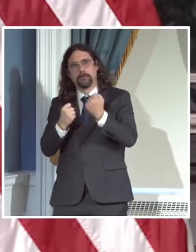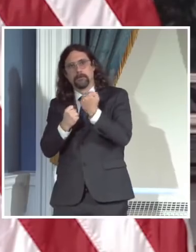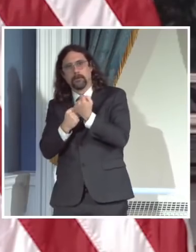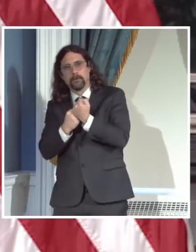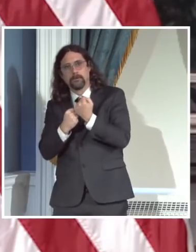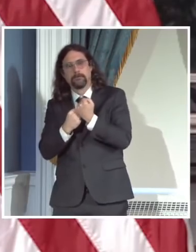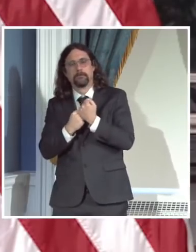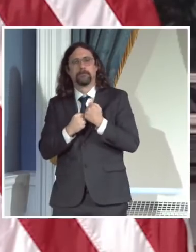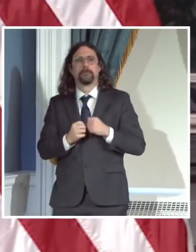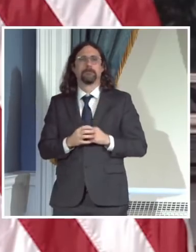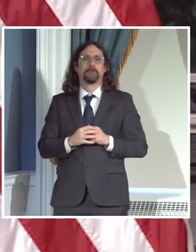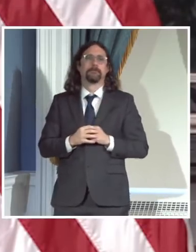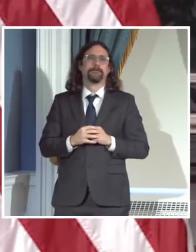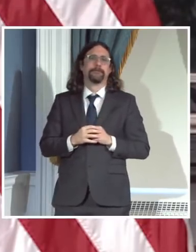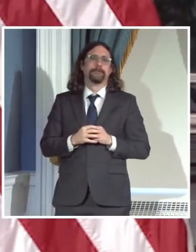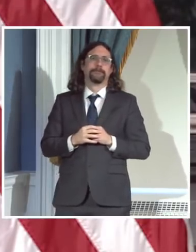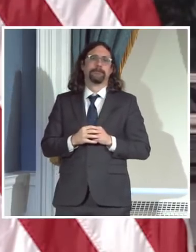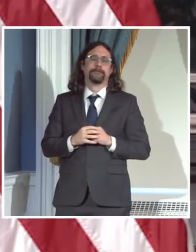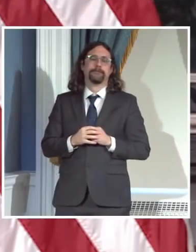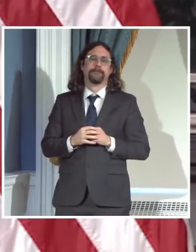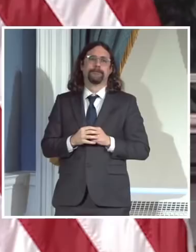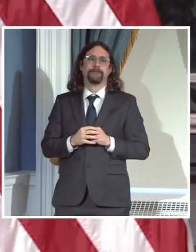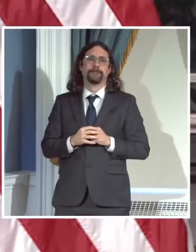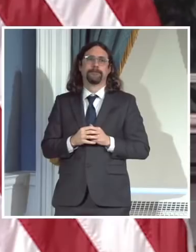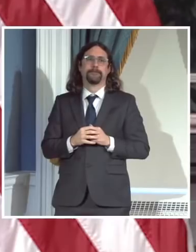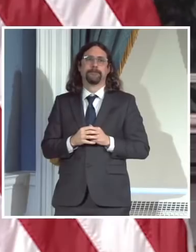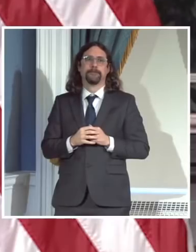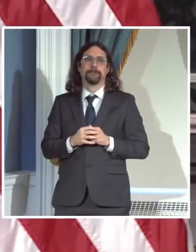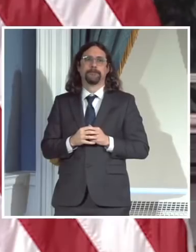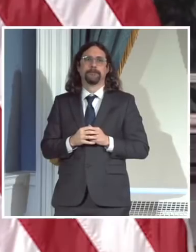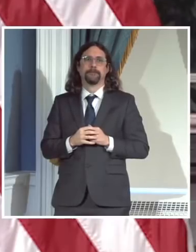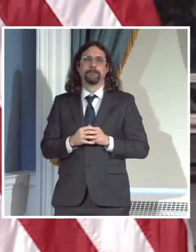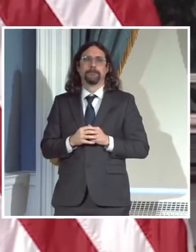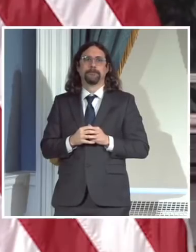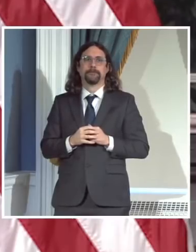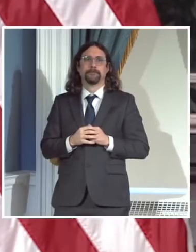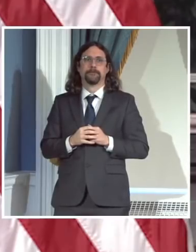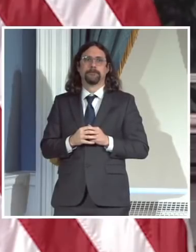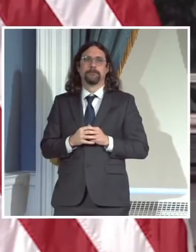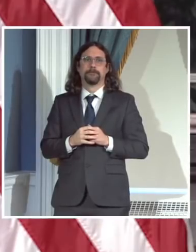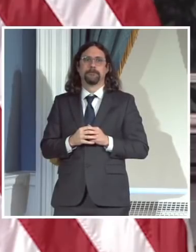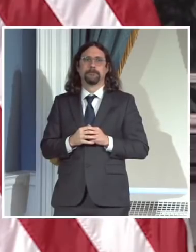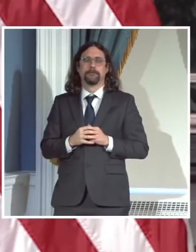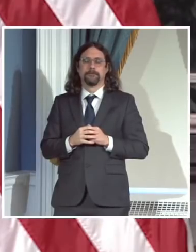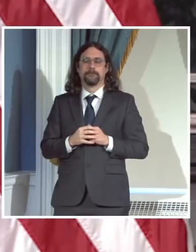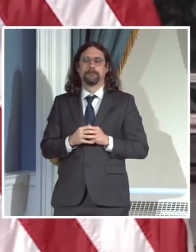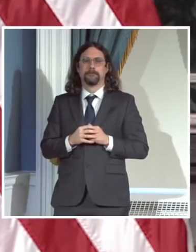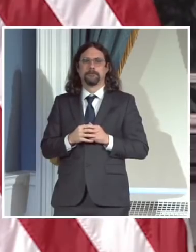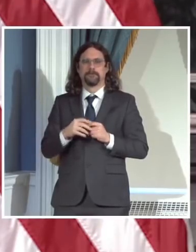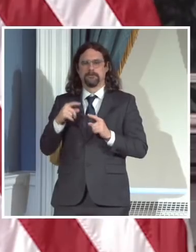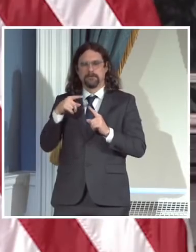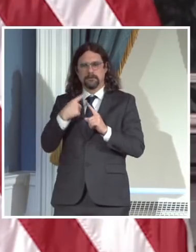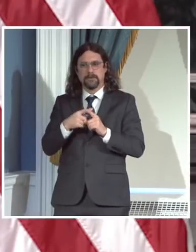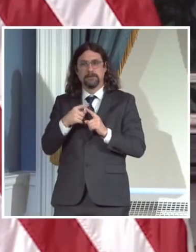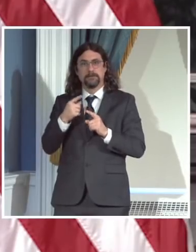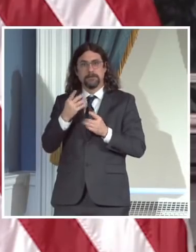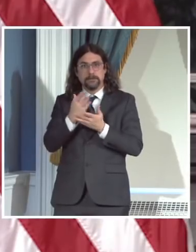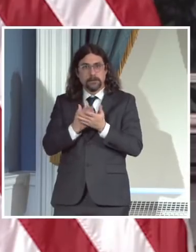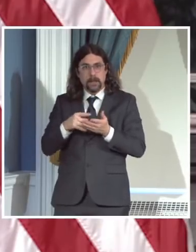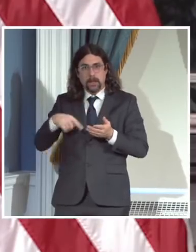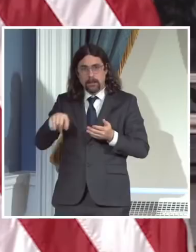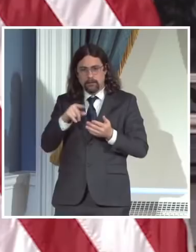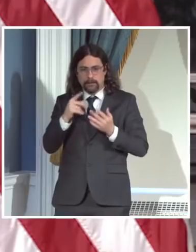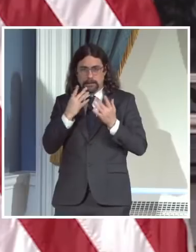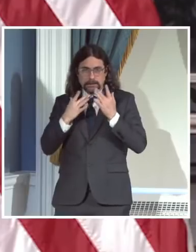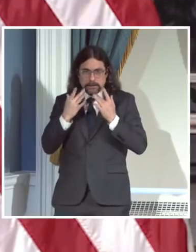situation. I thought about all of those pieces, and I thought about the many different kinds of hospitals.